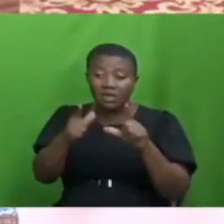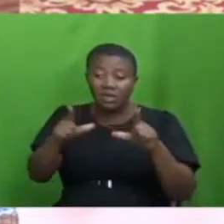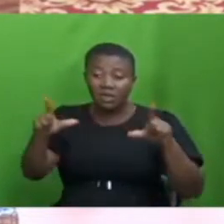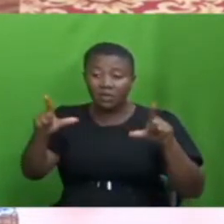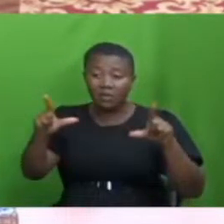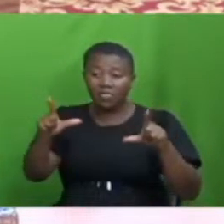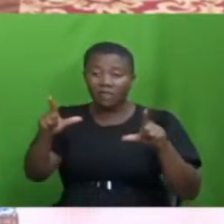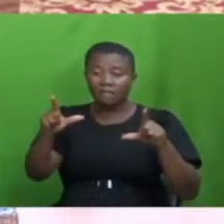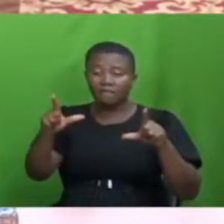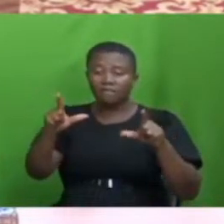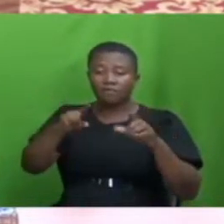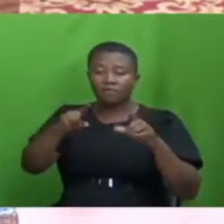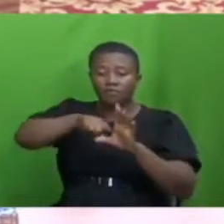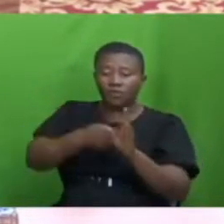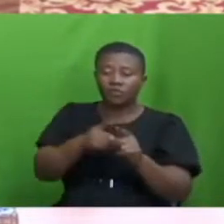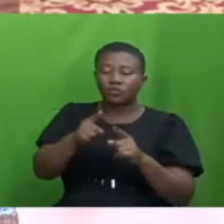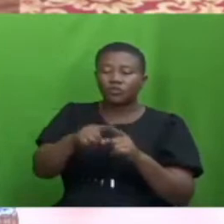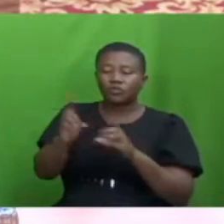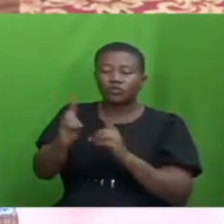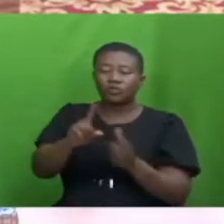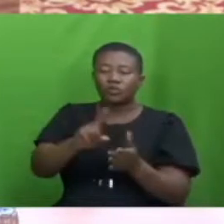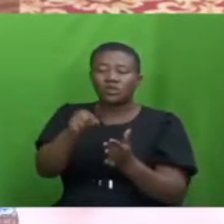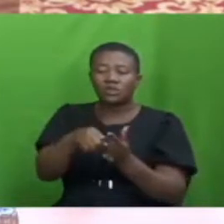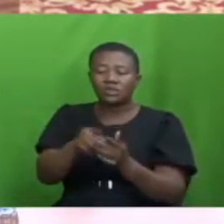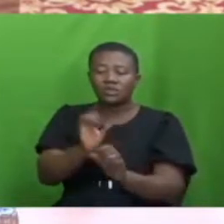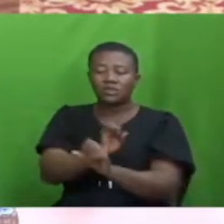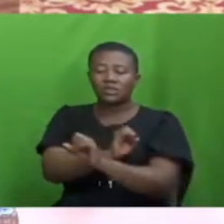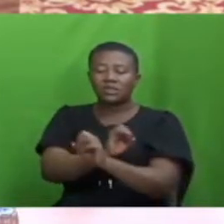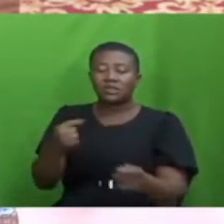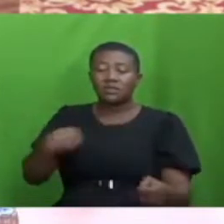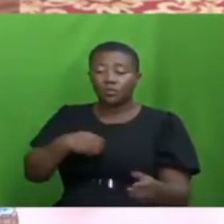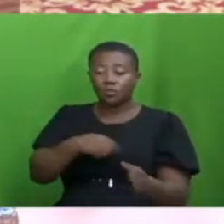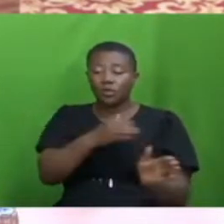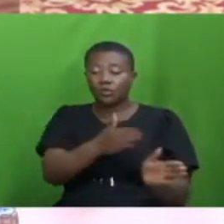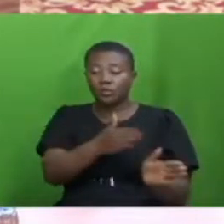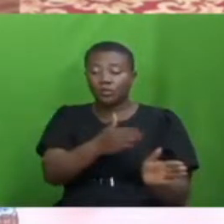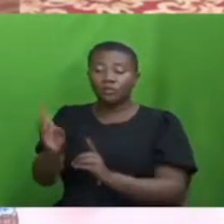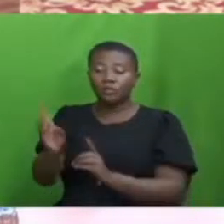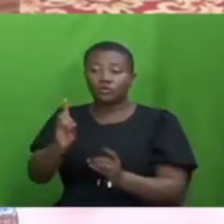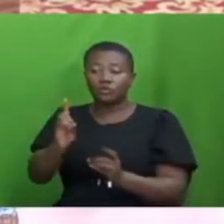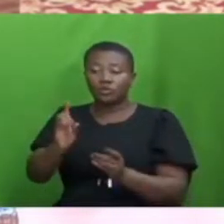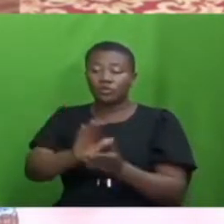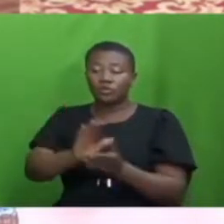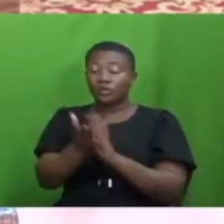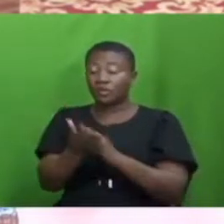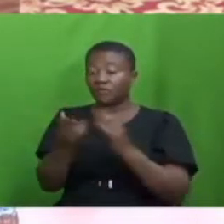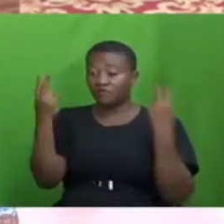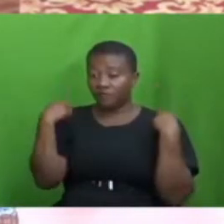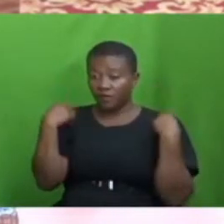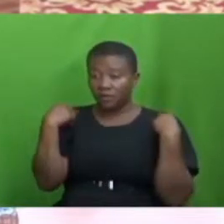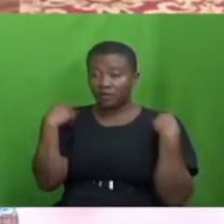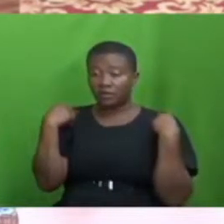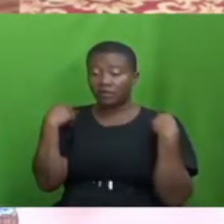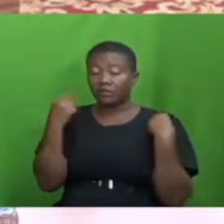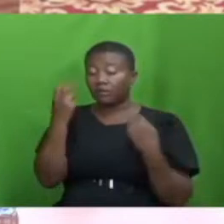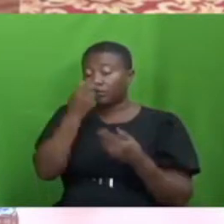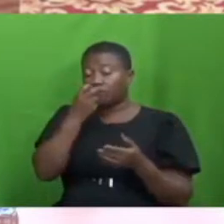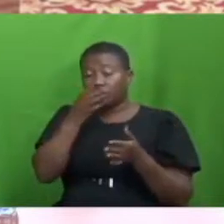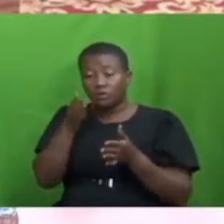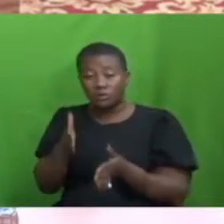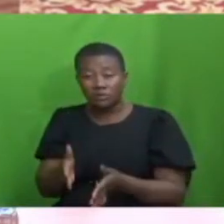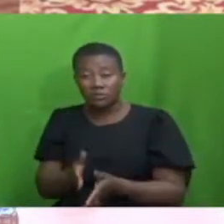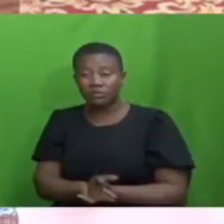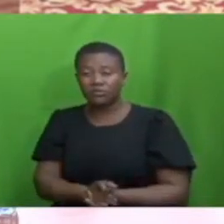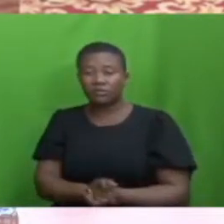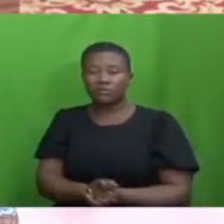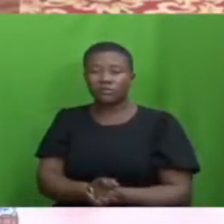do this, then nothing we plan to do will be impossible for us. Right Honorable Speaker, accordingly,